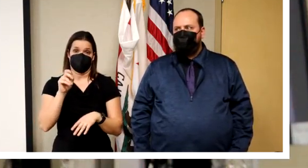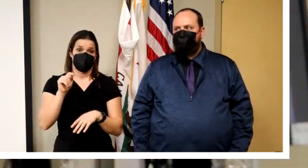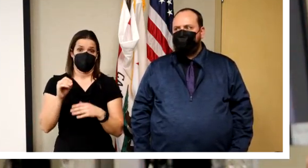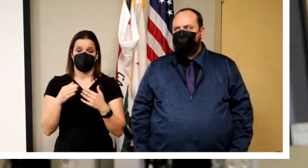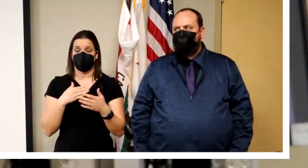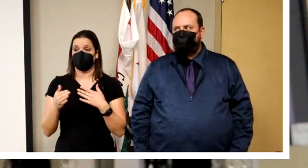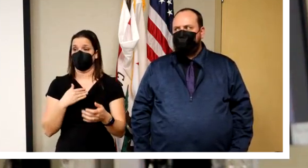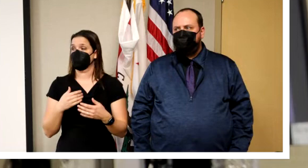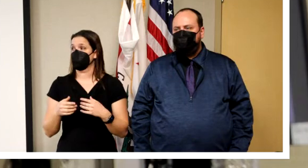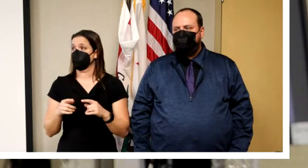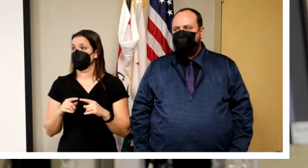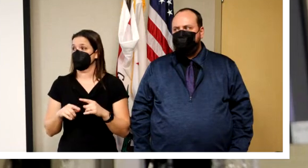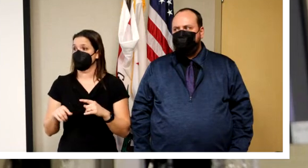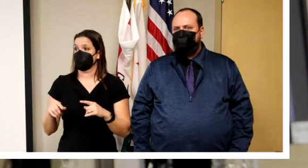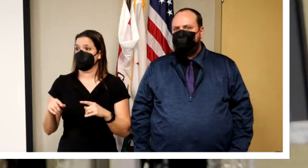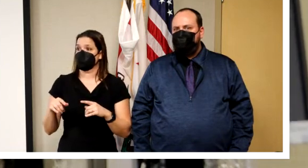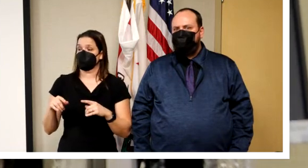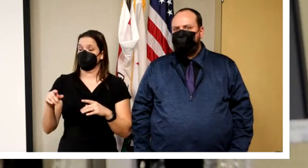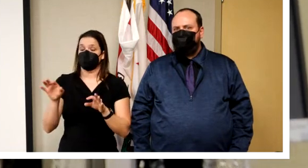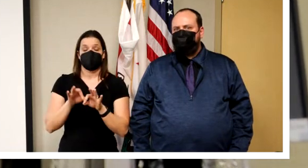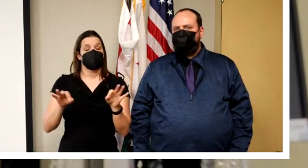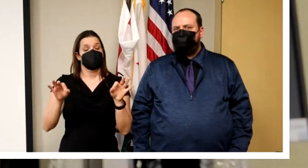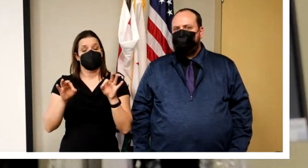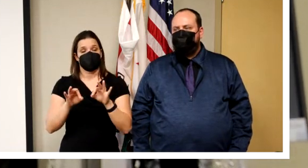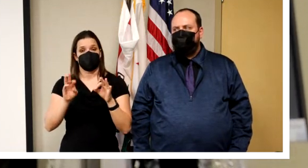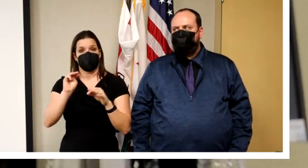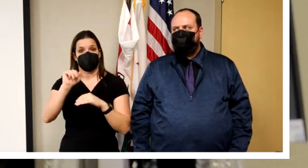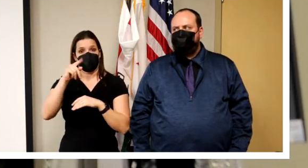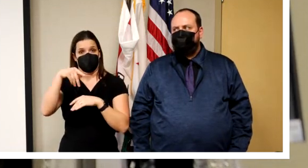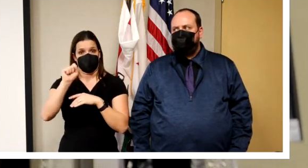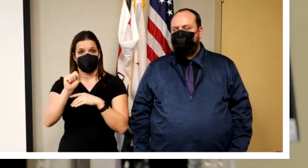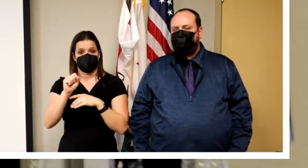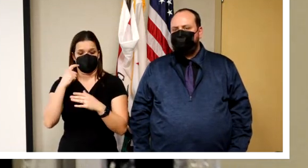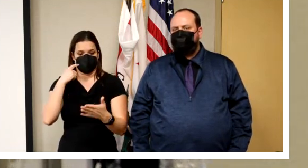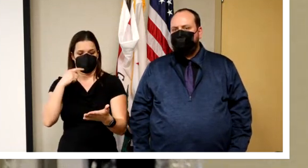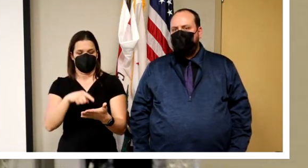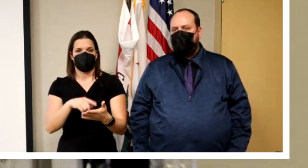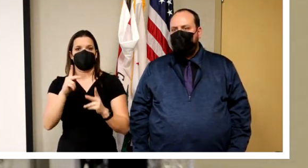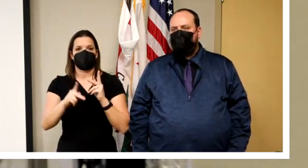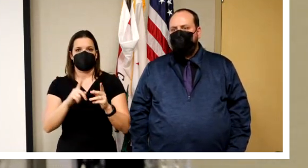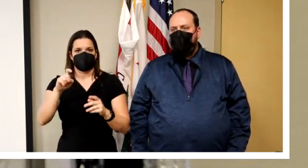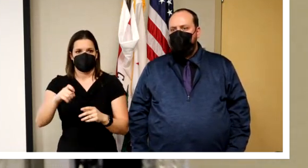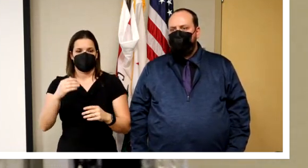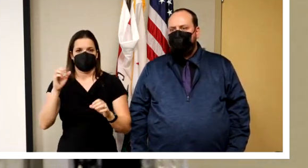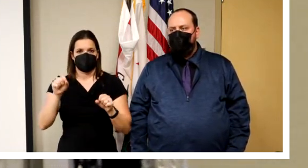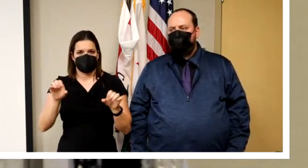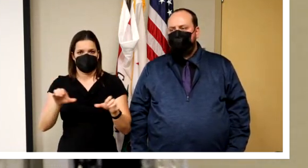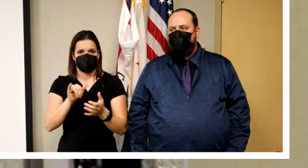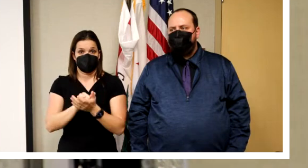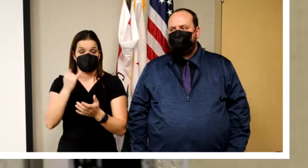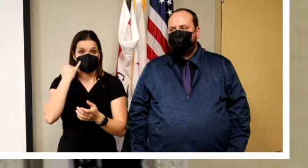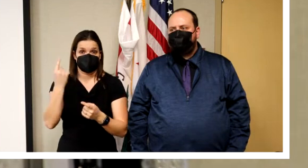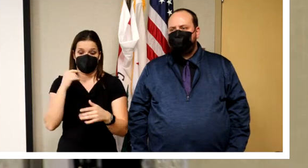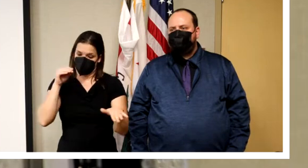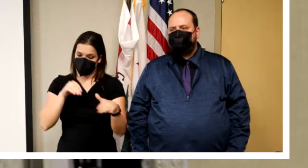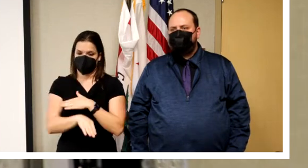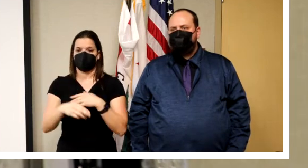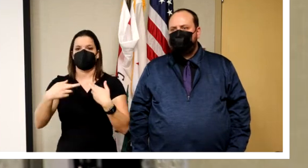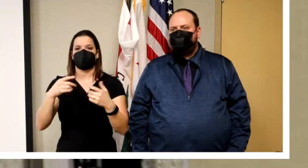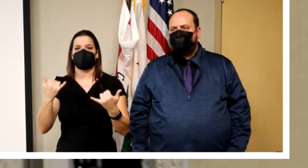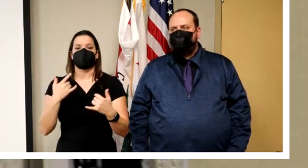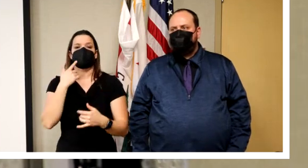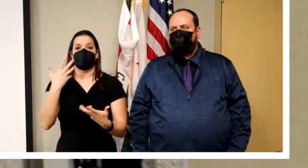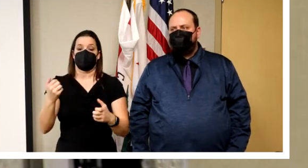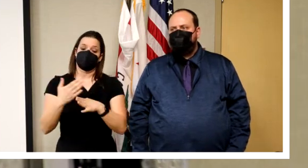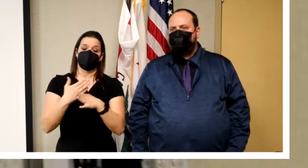but the key deal on maps is notice. People need to be able to do that. So if somebody were to walk in this room right now and say, hey,